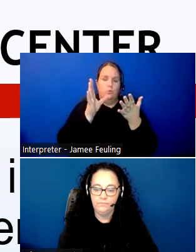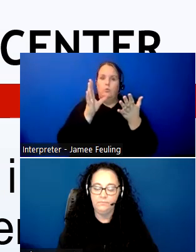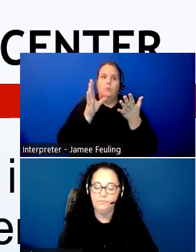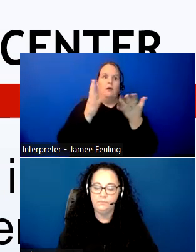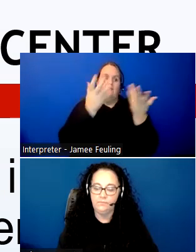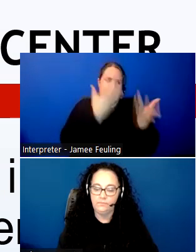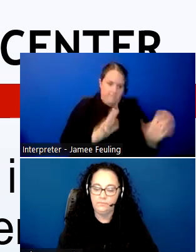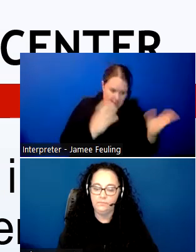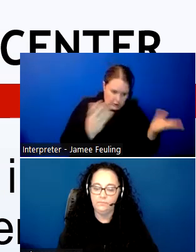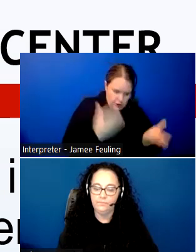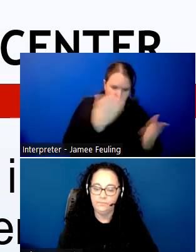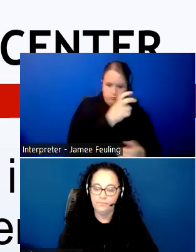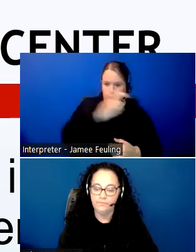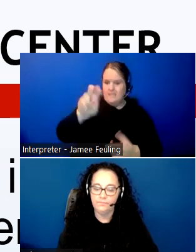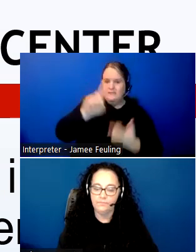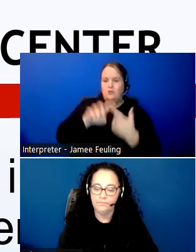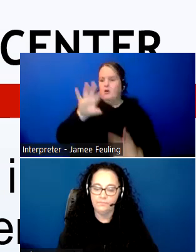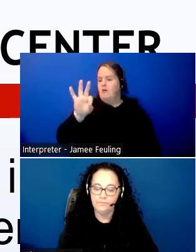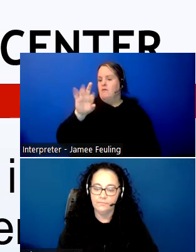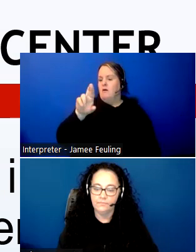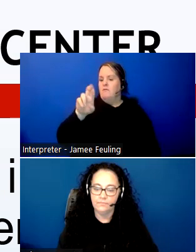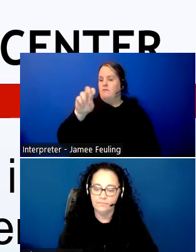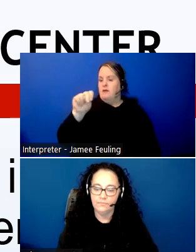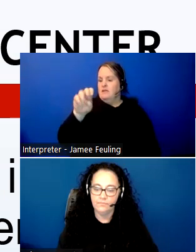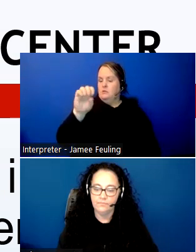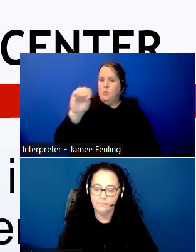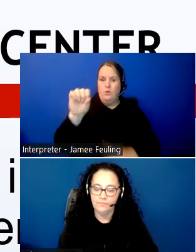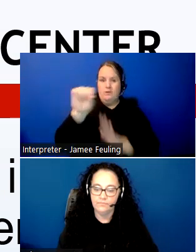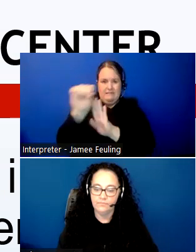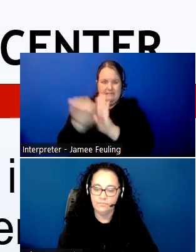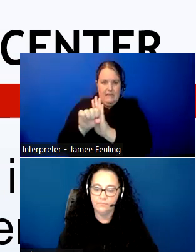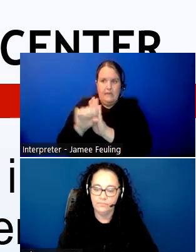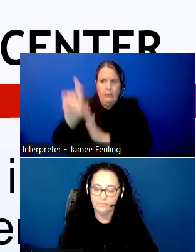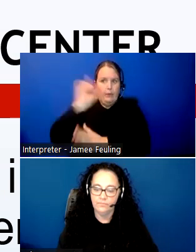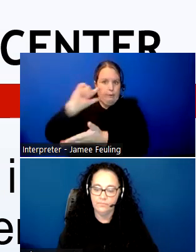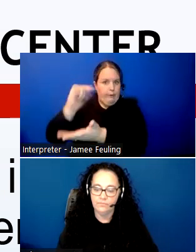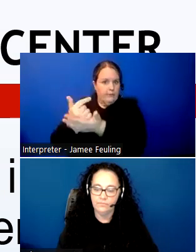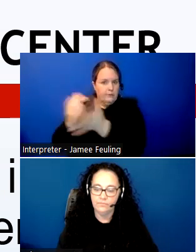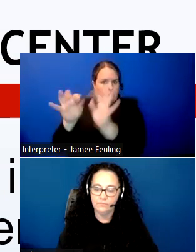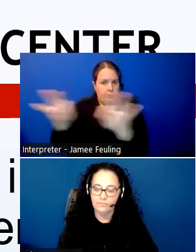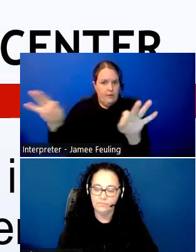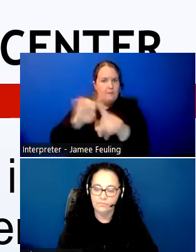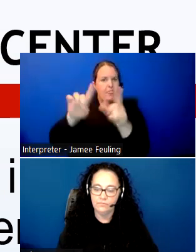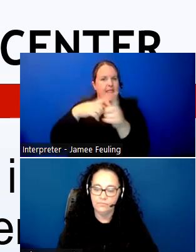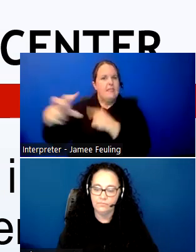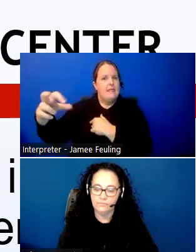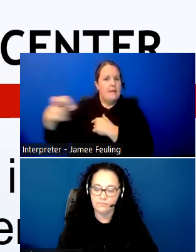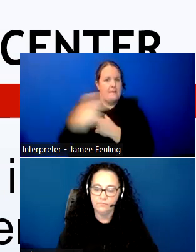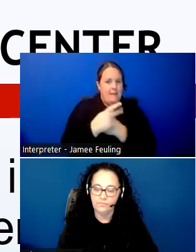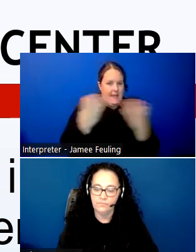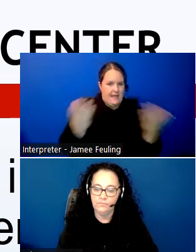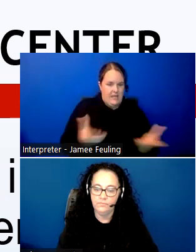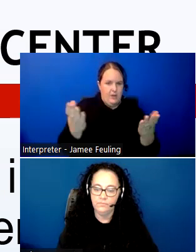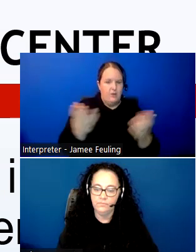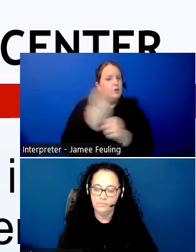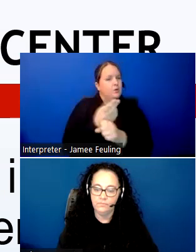for example. We're a big feeder school for Fresno State, and students will graduate from Fresno State, but they'll come back and they'll use